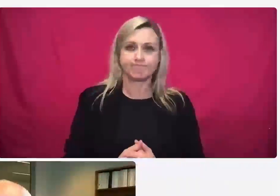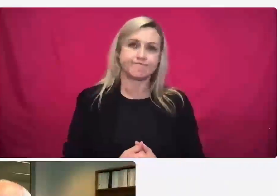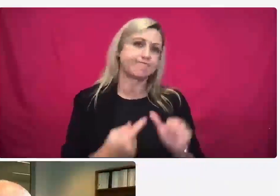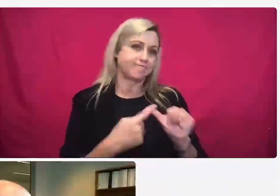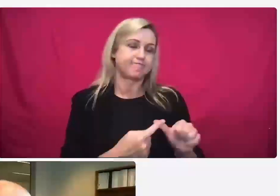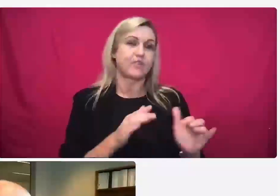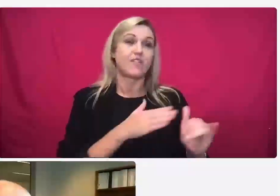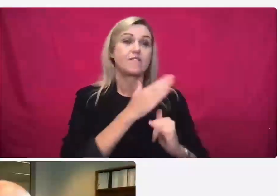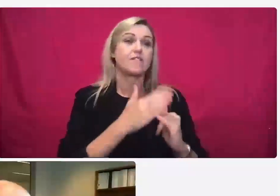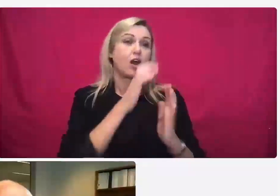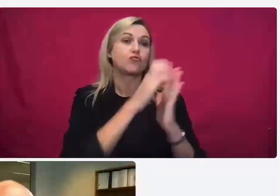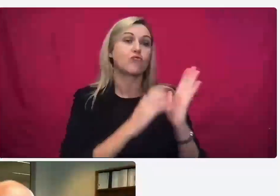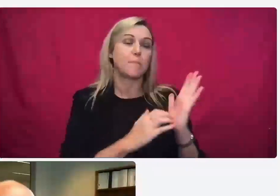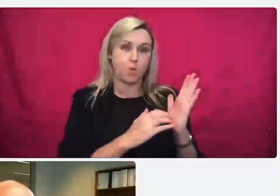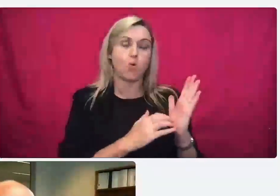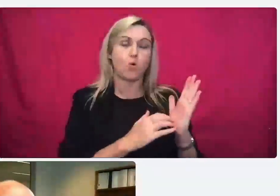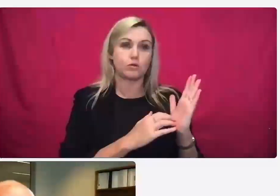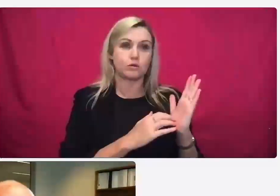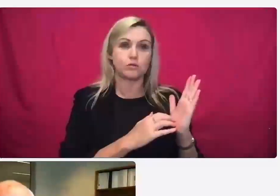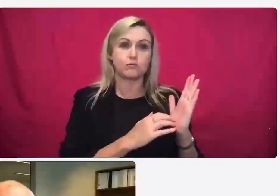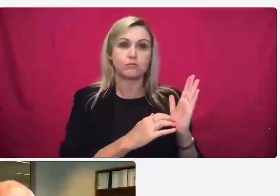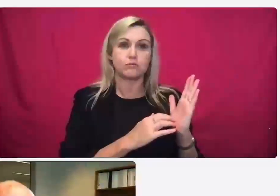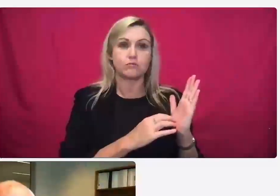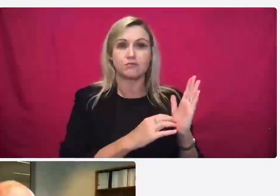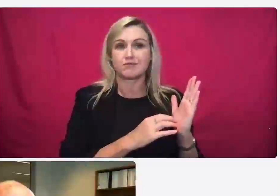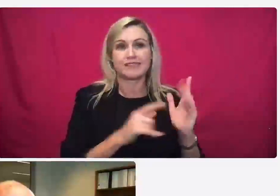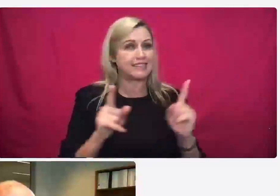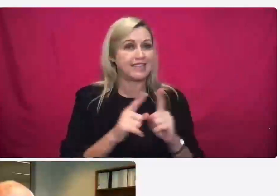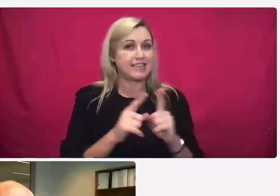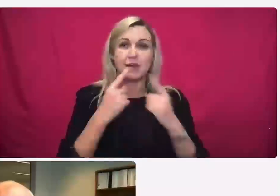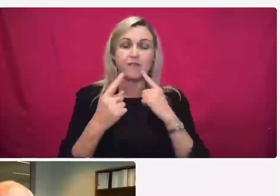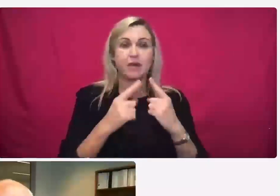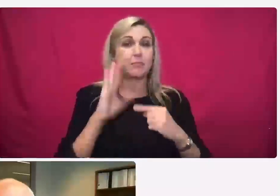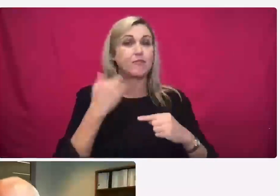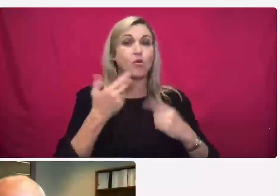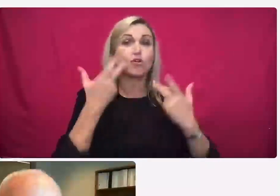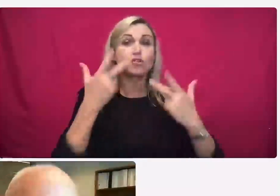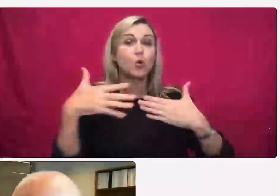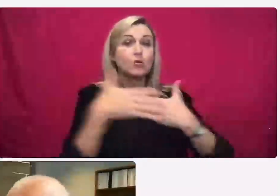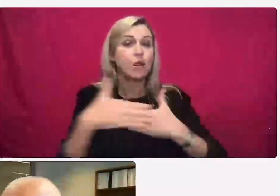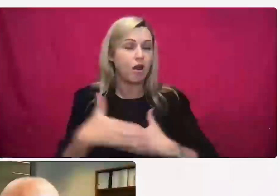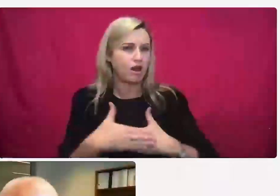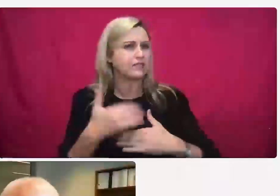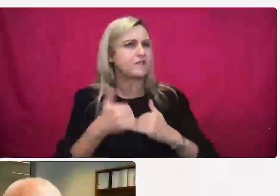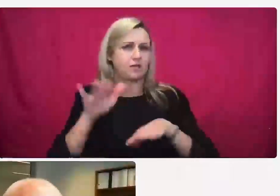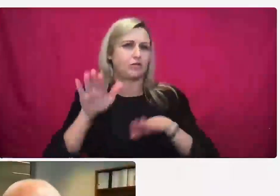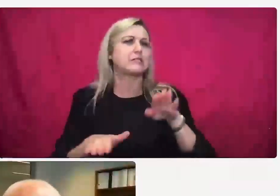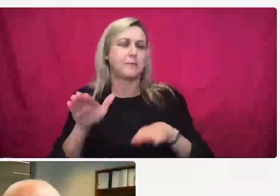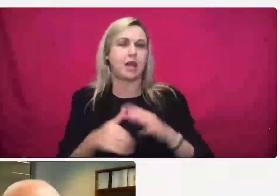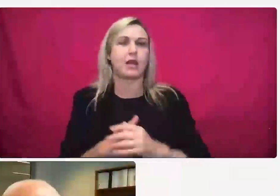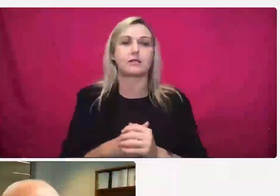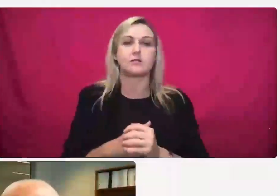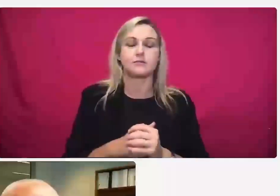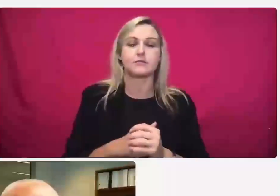is very much reflects the information that was captured in those templates that we just worked through. So that